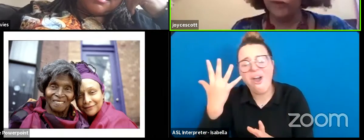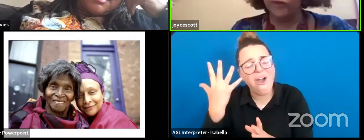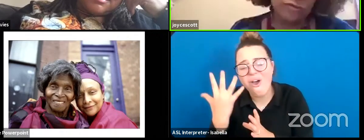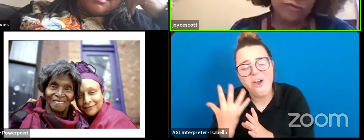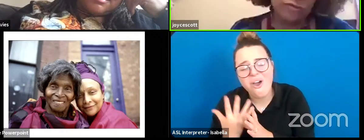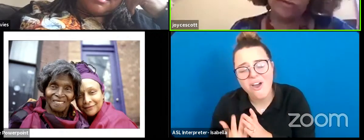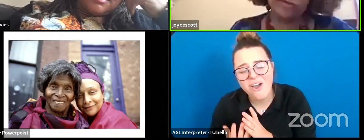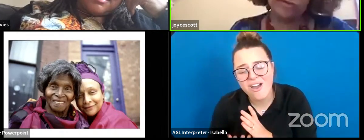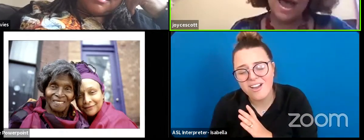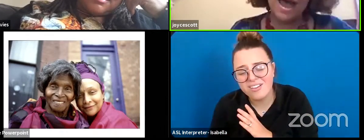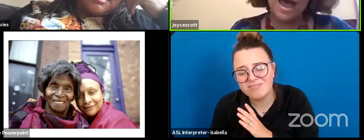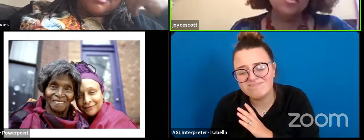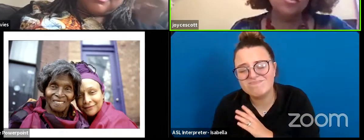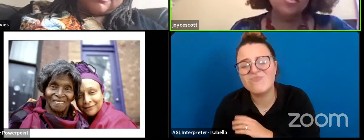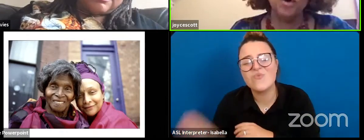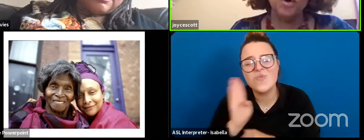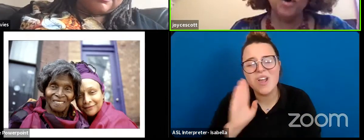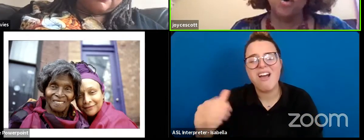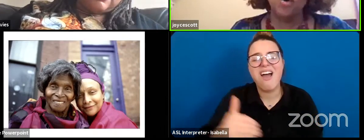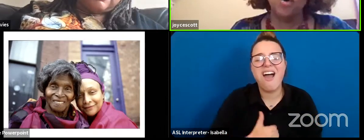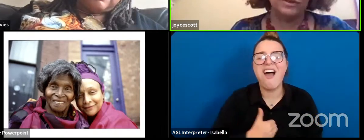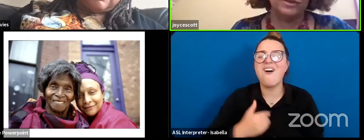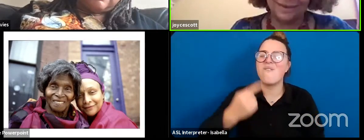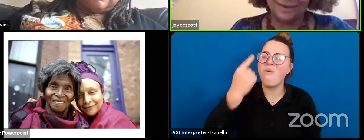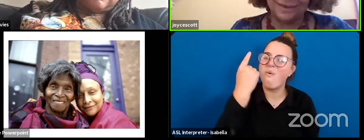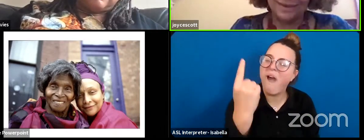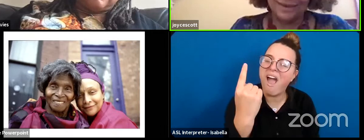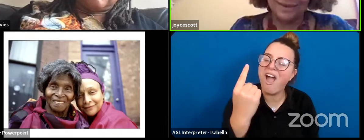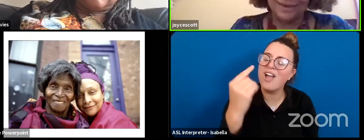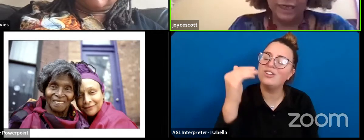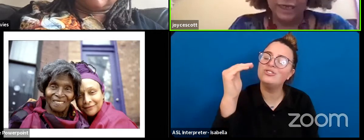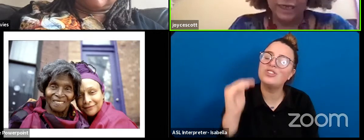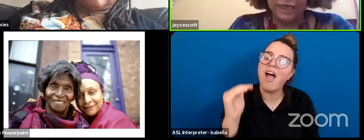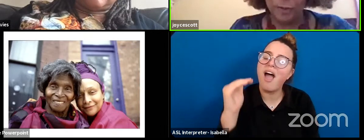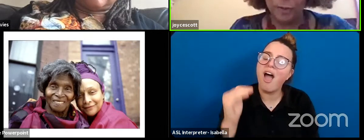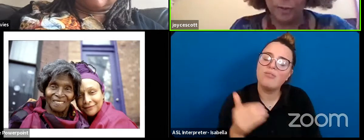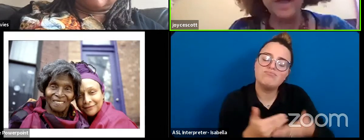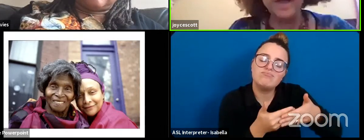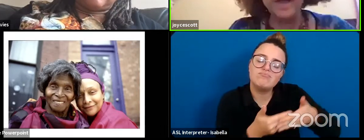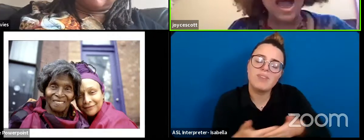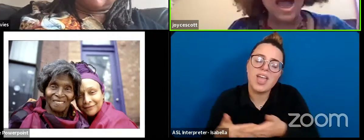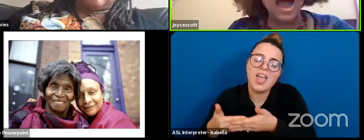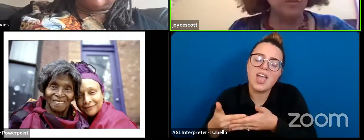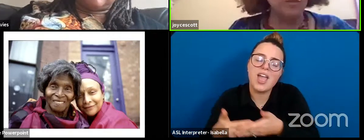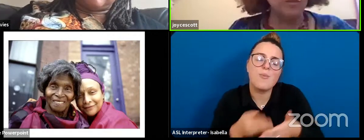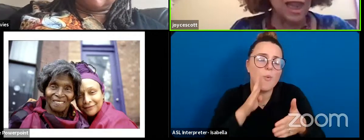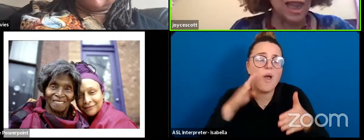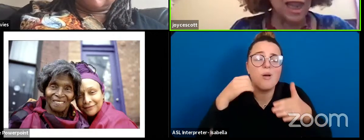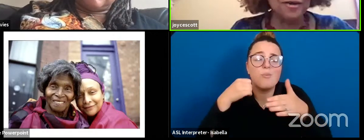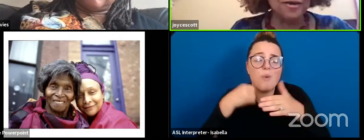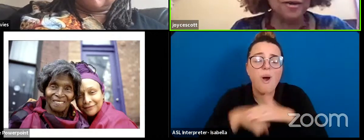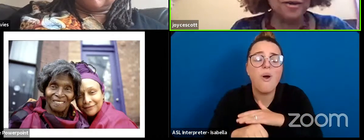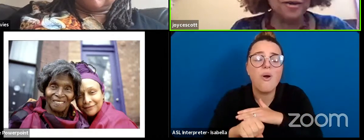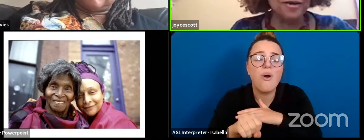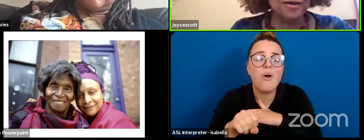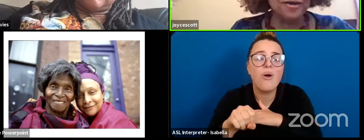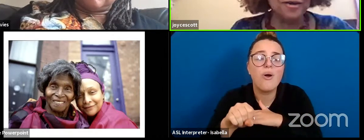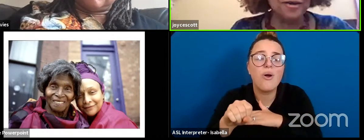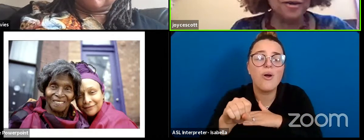gone, there'll be one child born. There'll be one child born